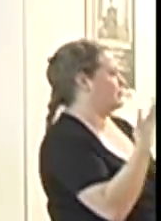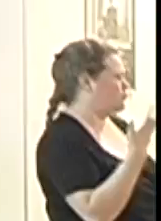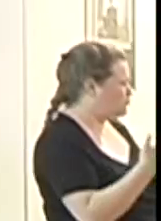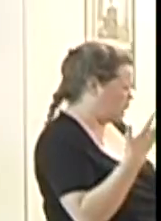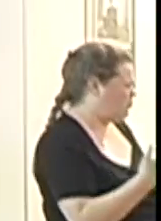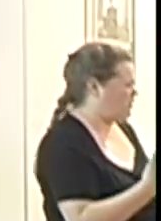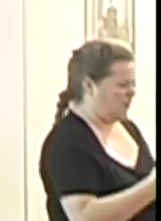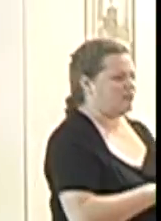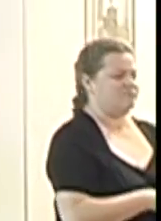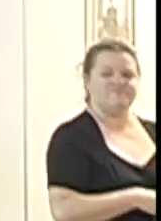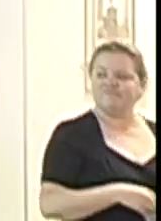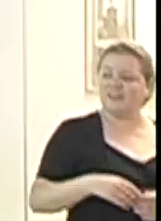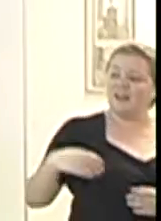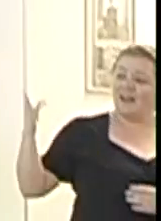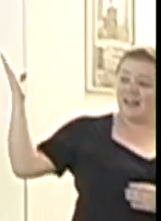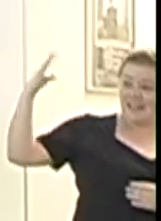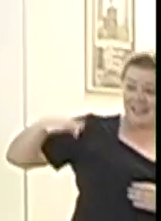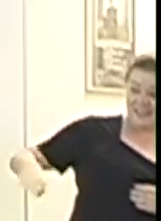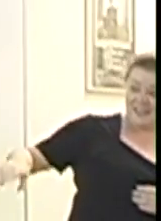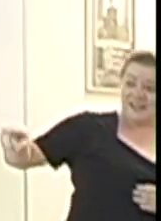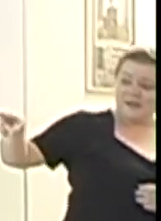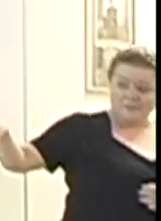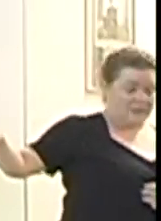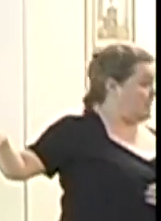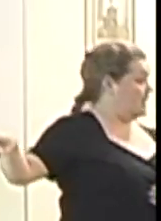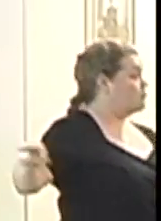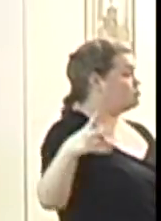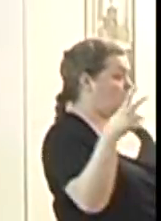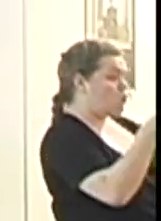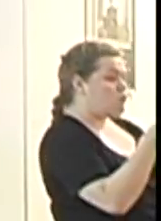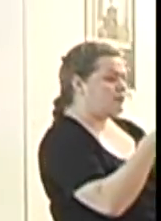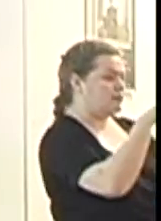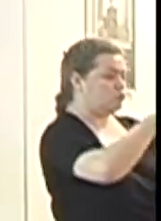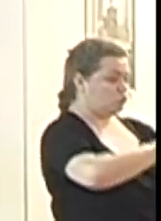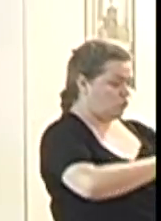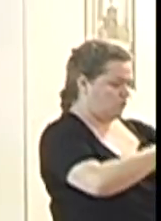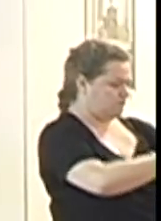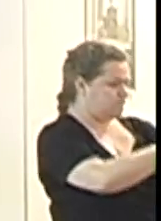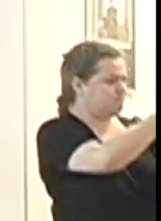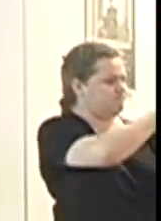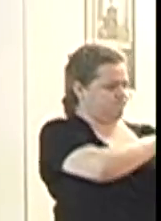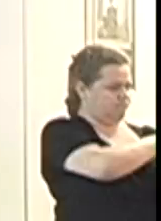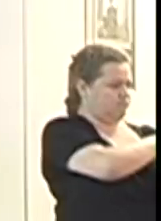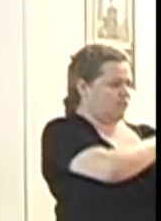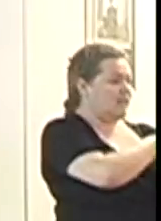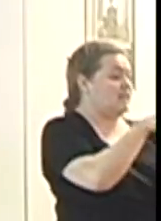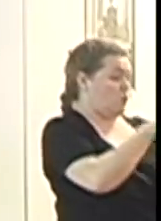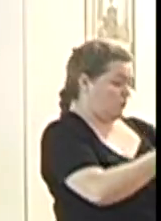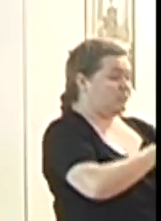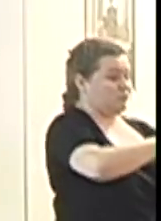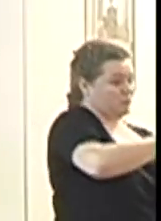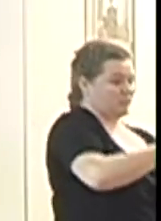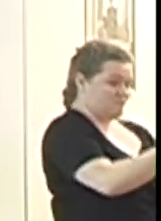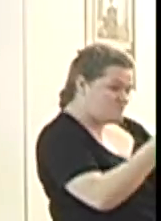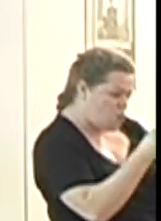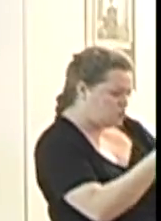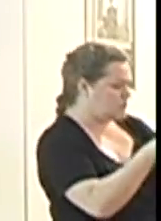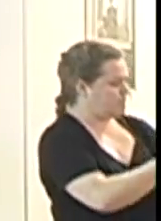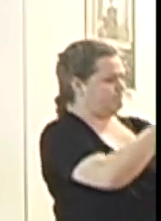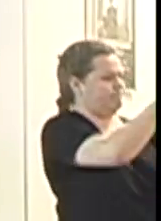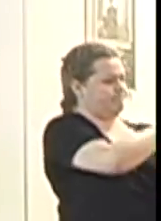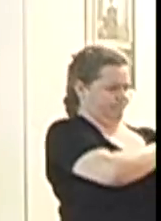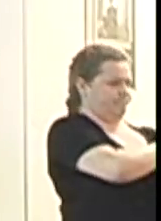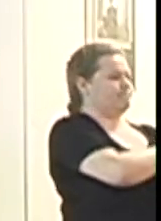of motor control generally proceeds from proximal articulators, ones close to the torso, to relatively distal